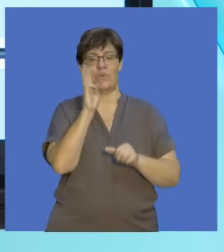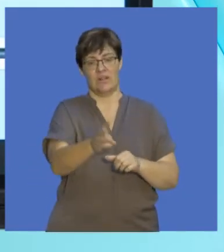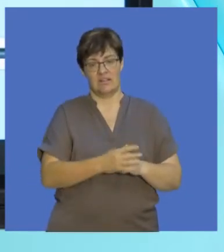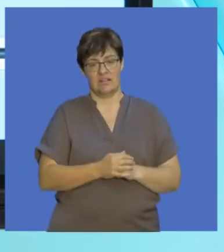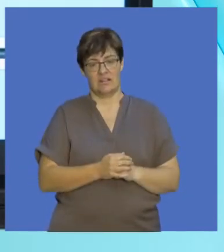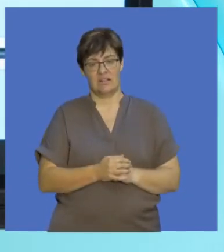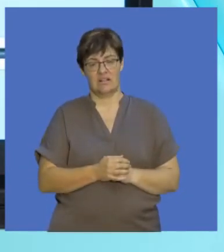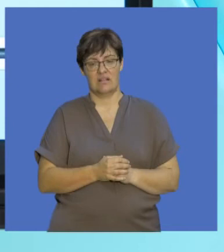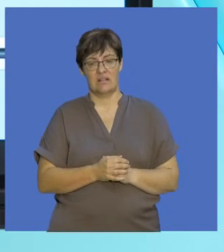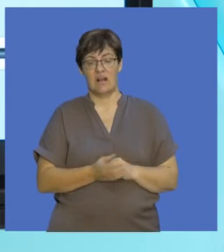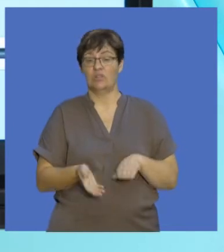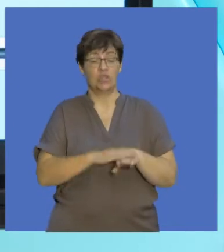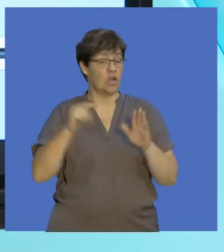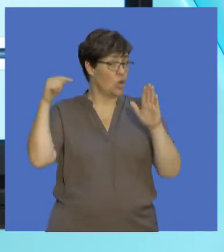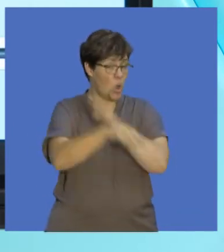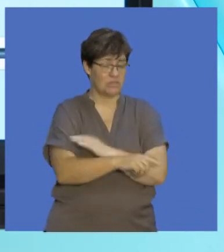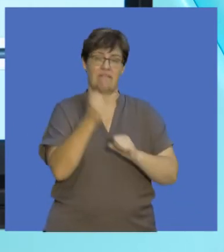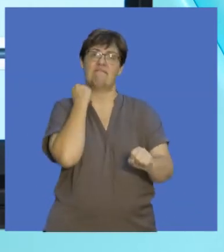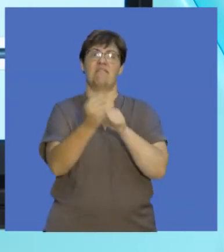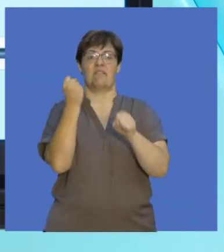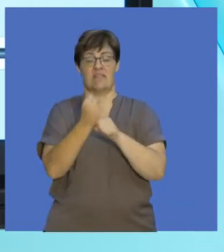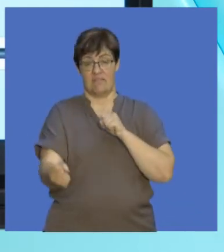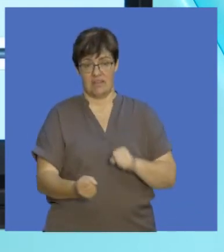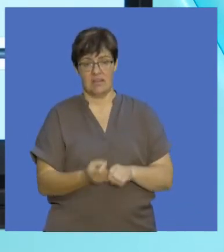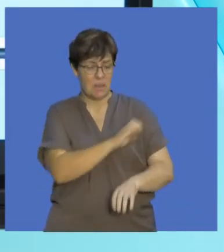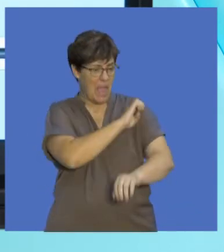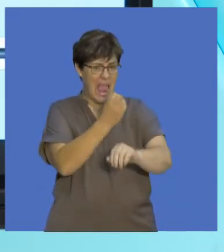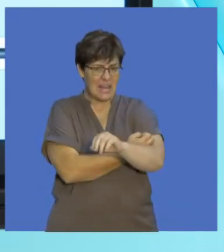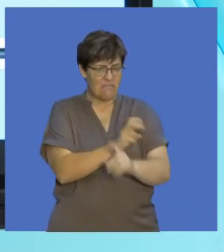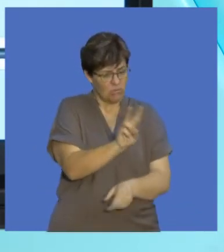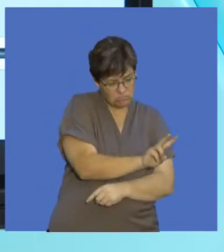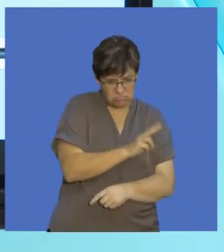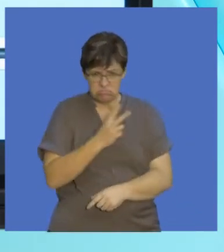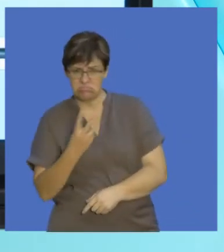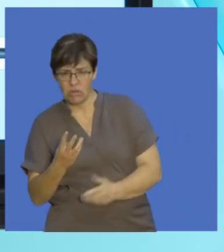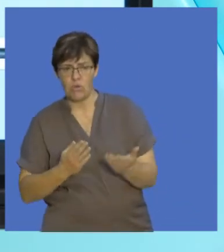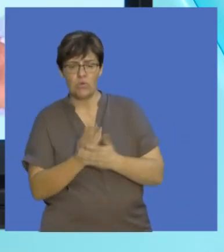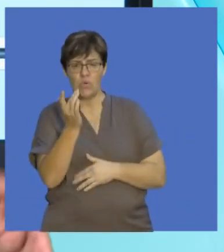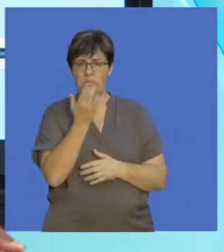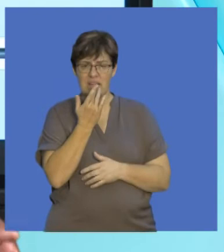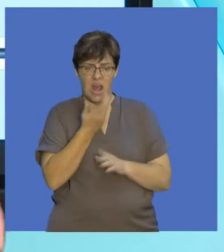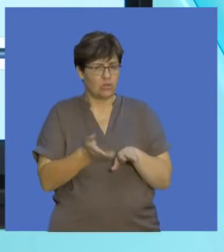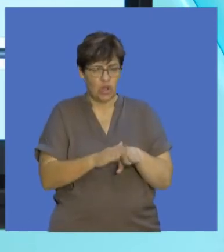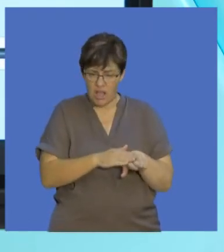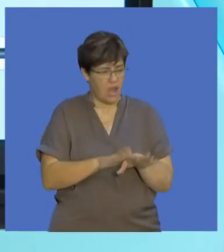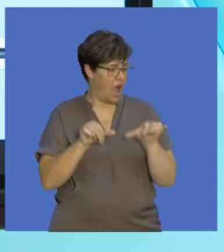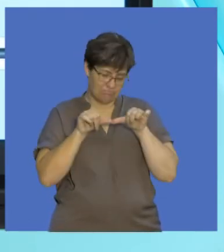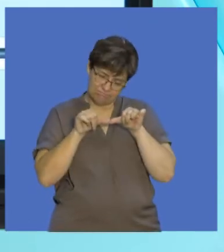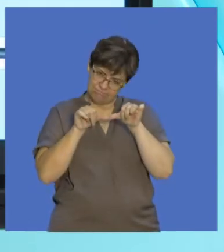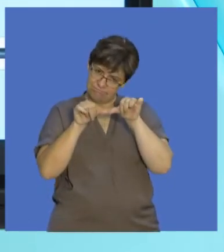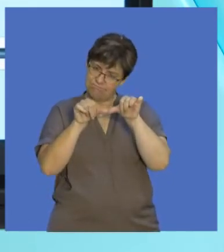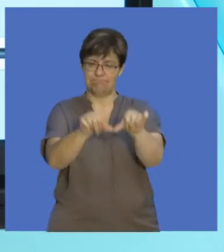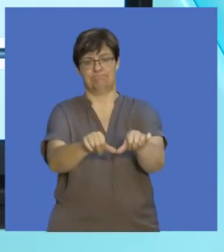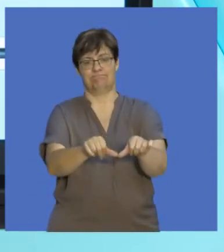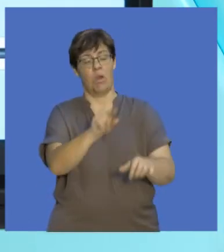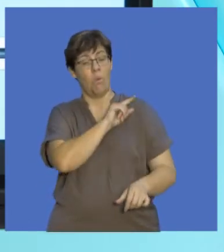result, charge is never lost, okay? Even the energy that is transferred by the battery to these charges remains constant,